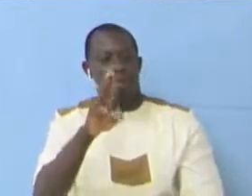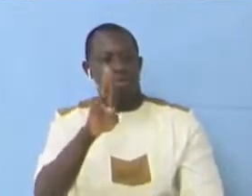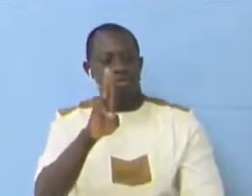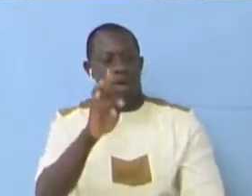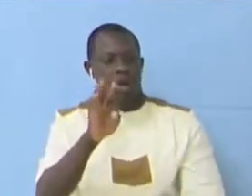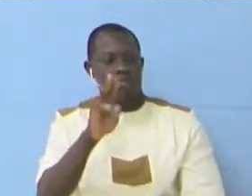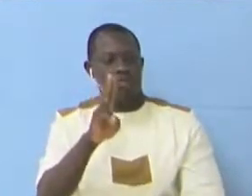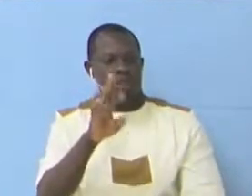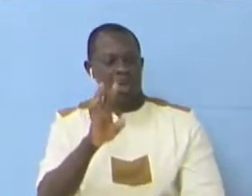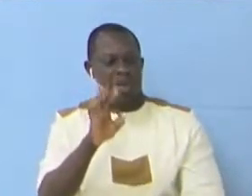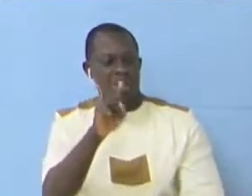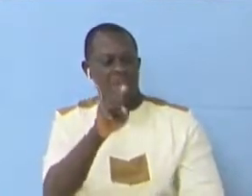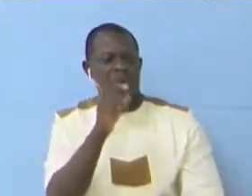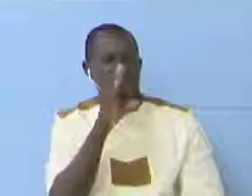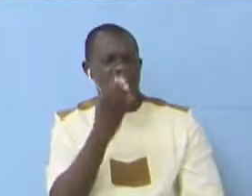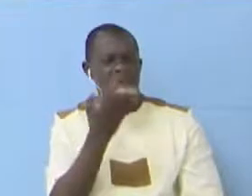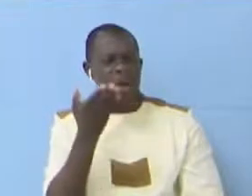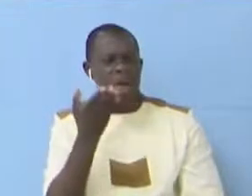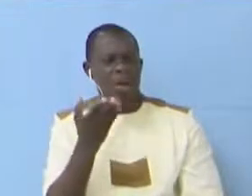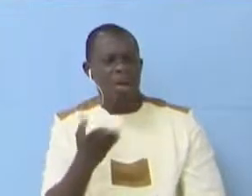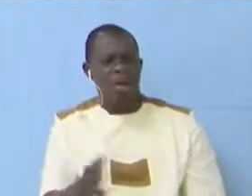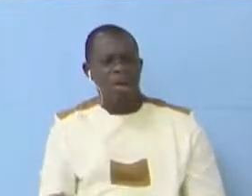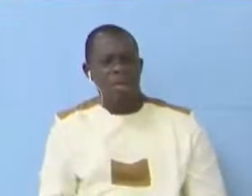whereabout did you say? At